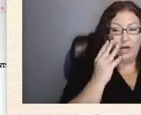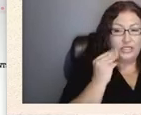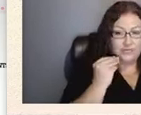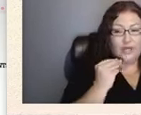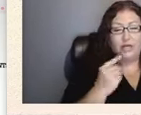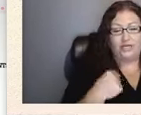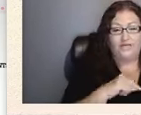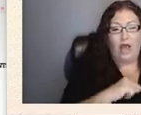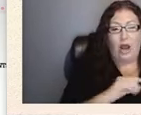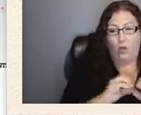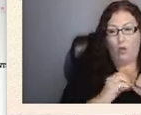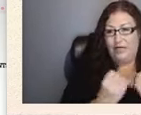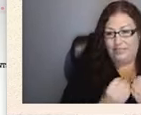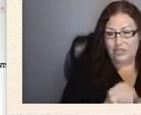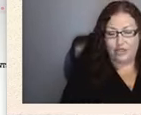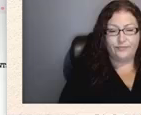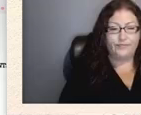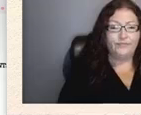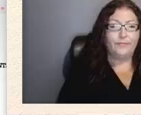organization.